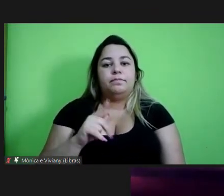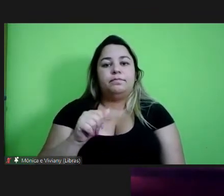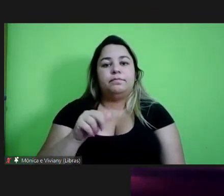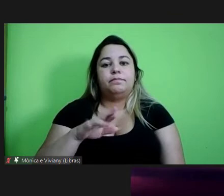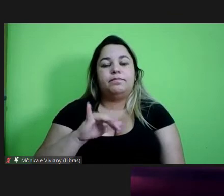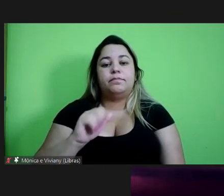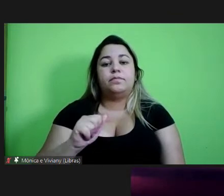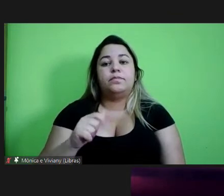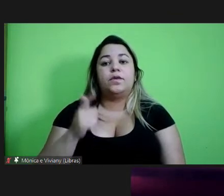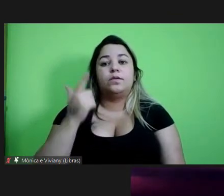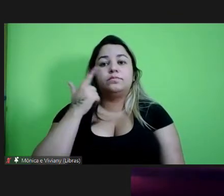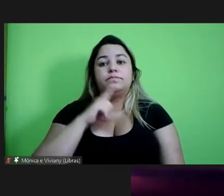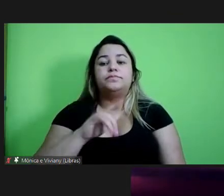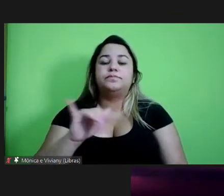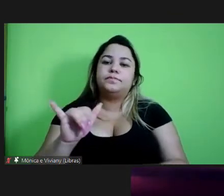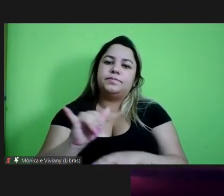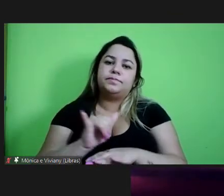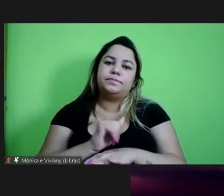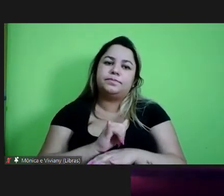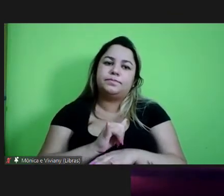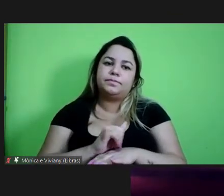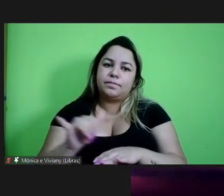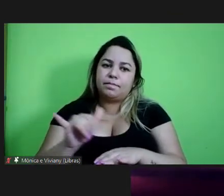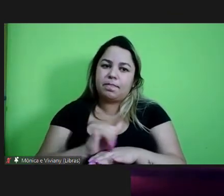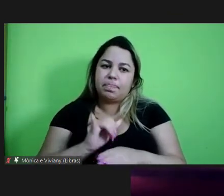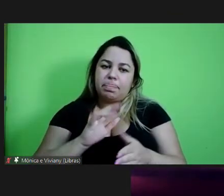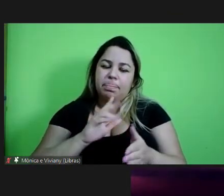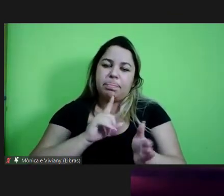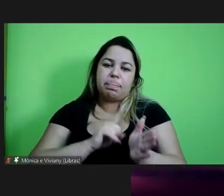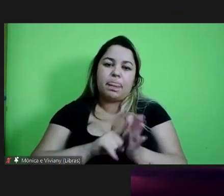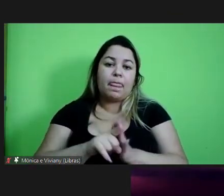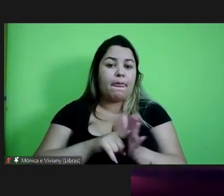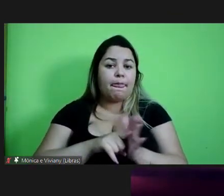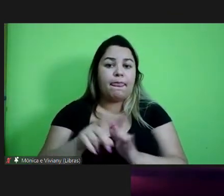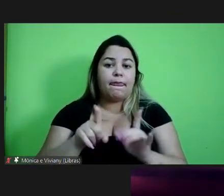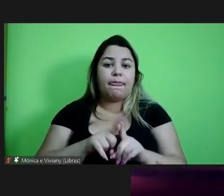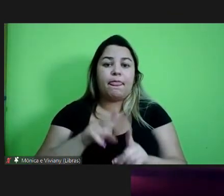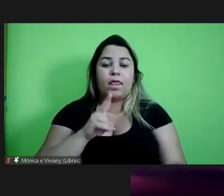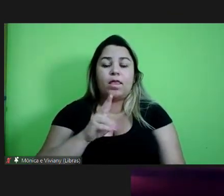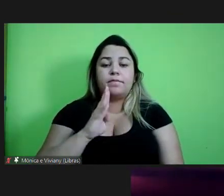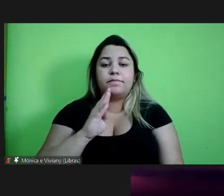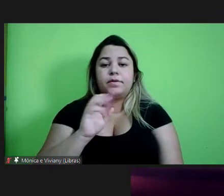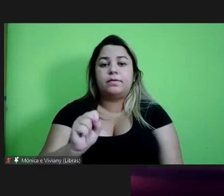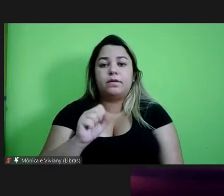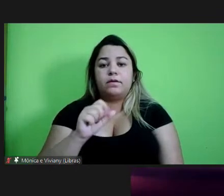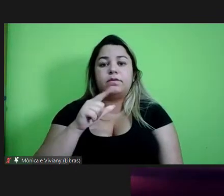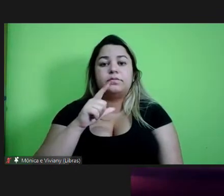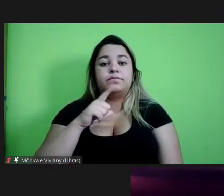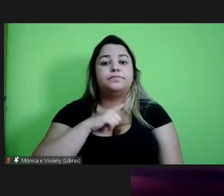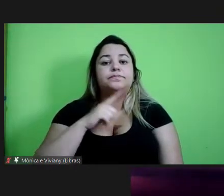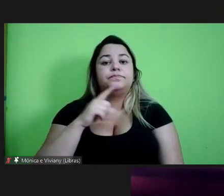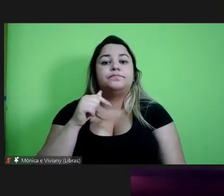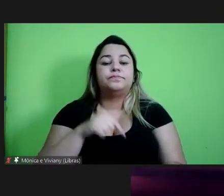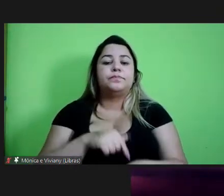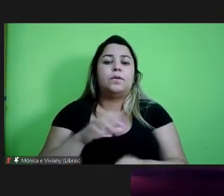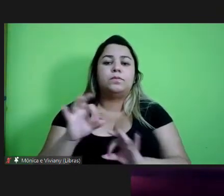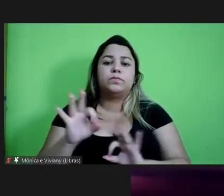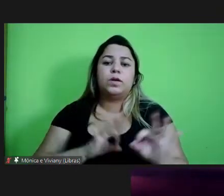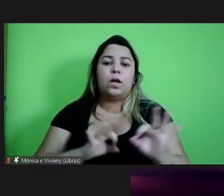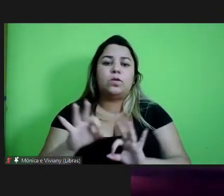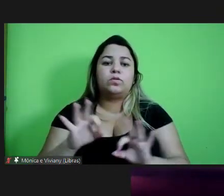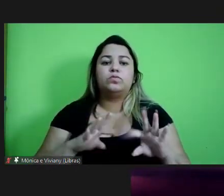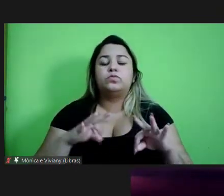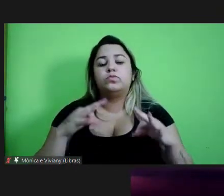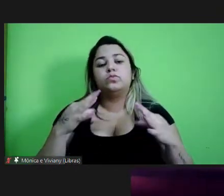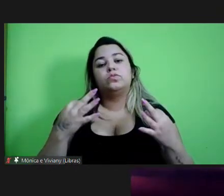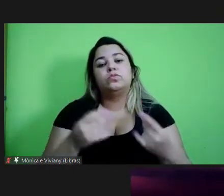answer. How do you do the planning for the actions with the multi-professional team and UBSs? You have a time to plan?